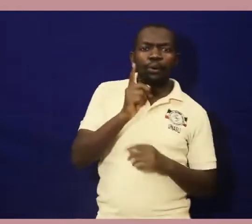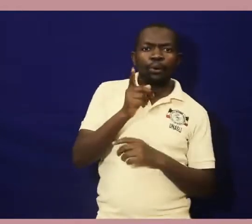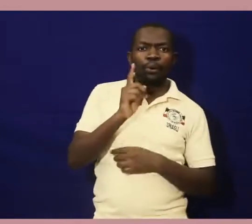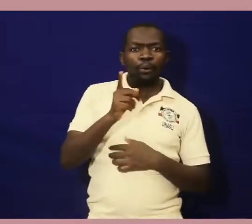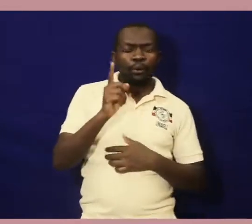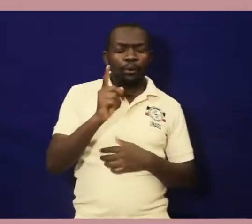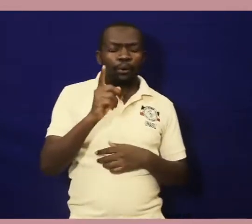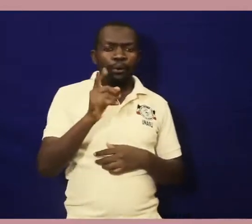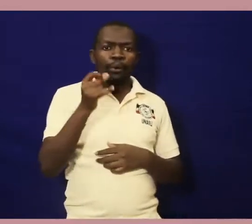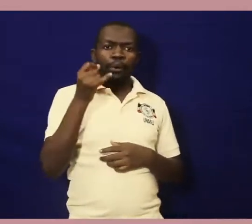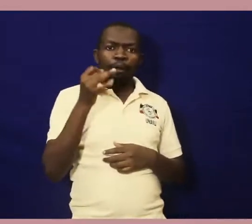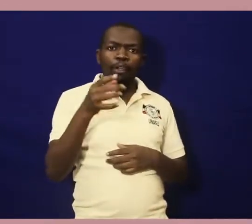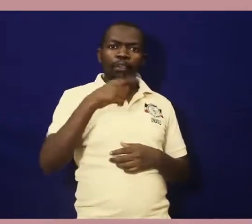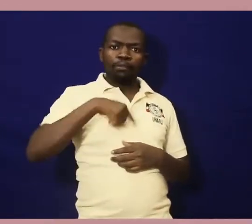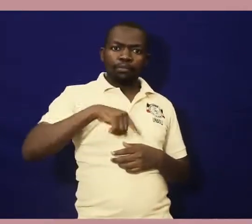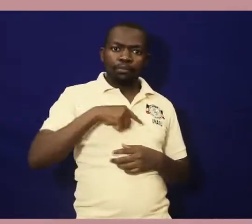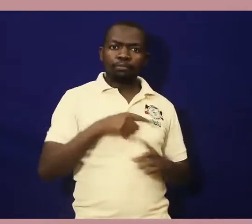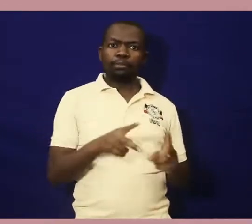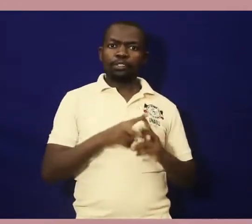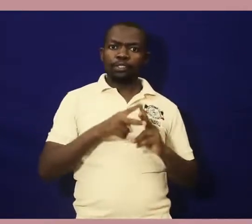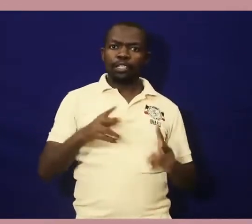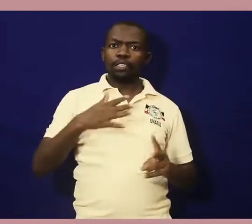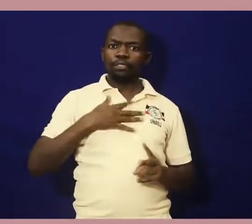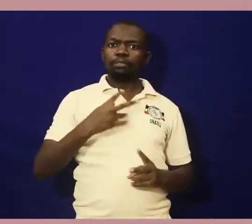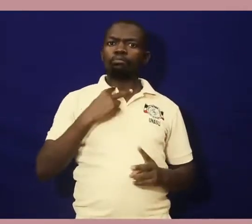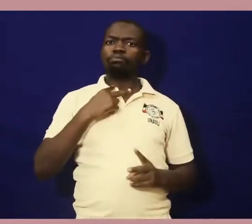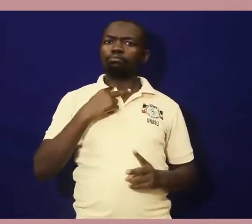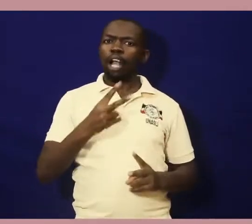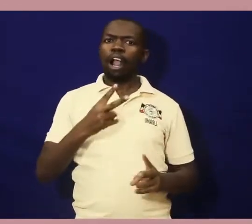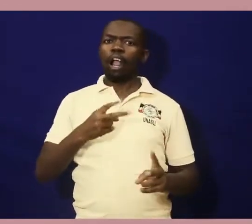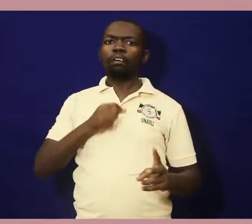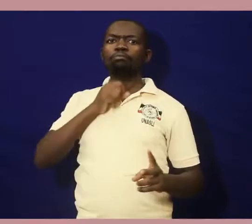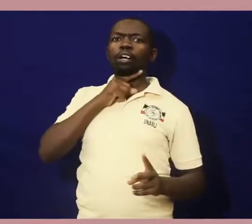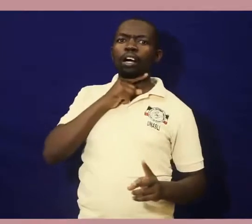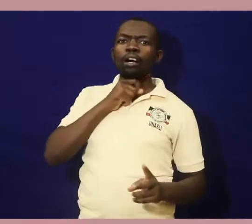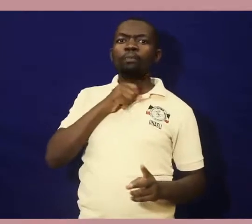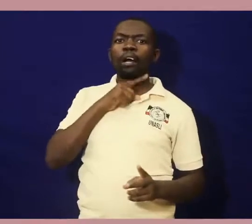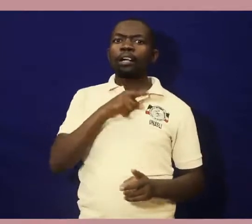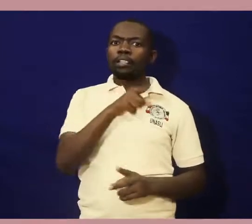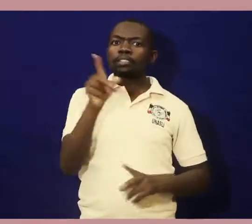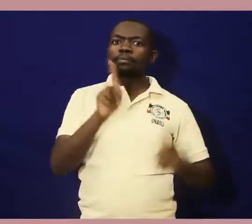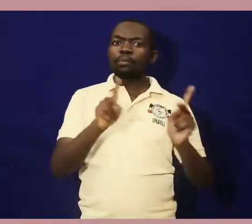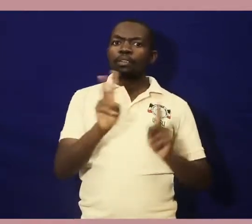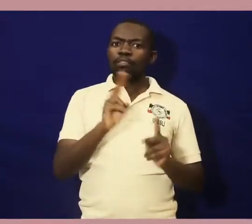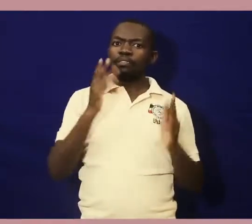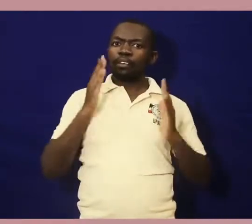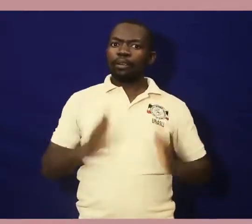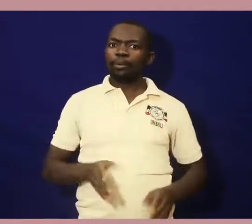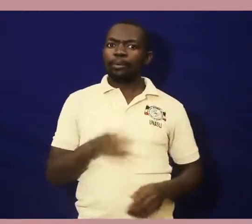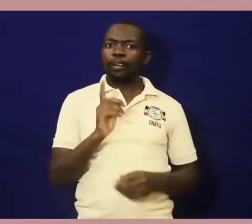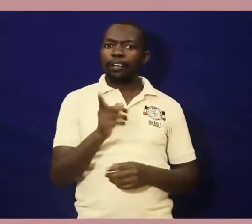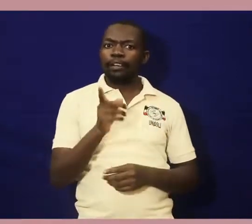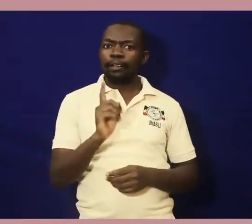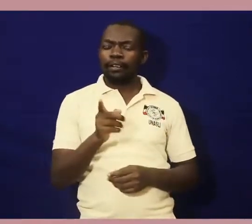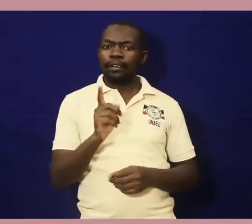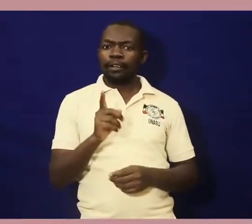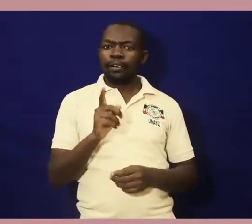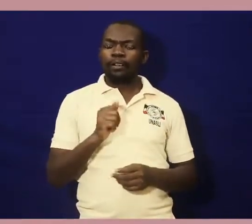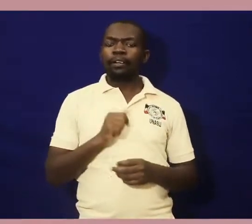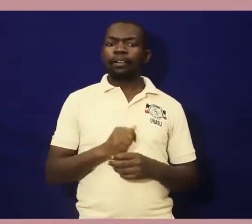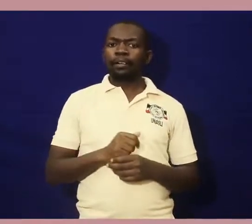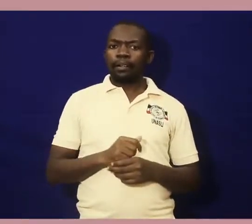we start making our voice louder, these people are also human beings.